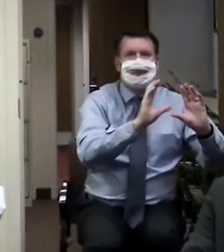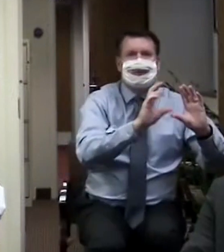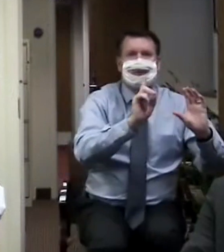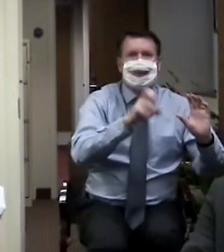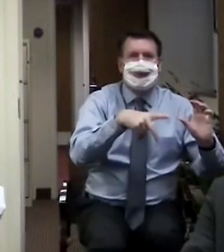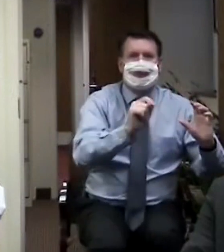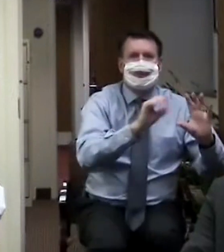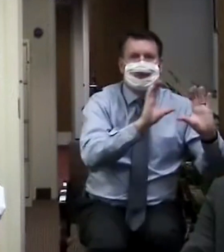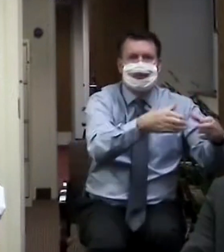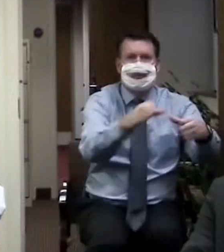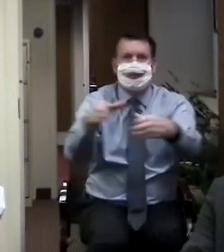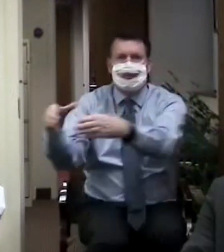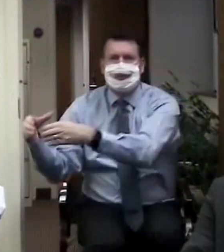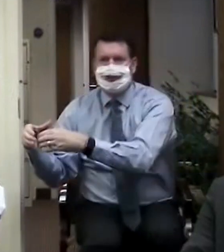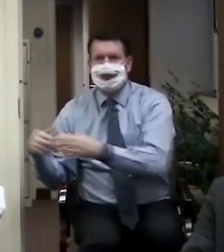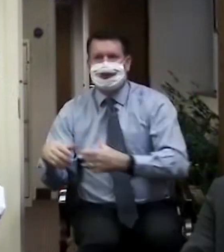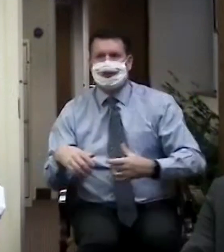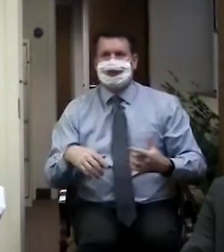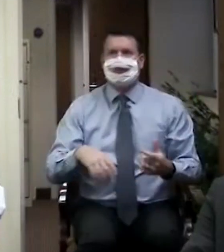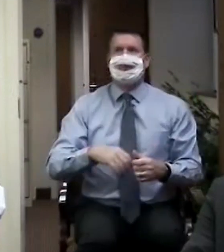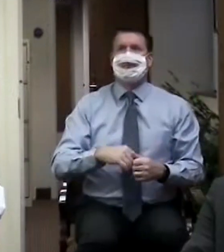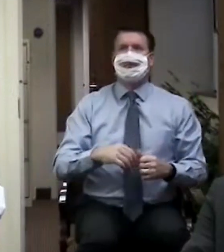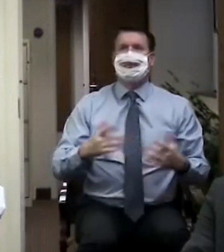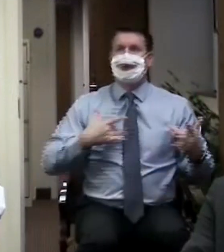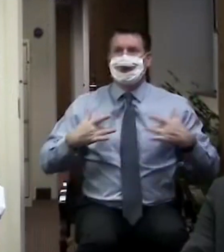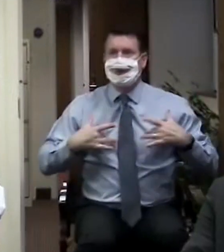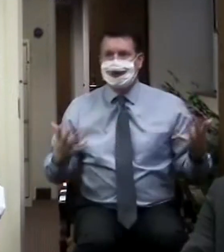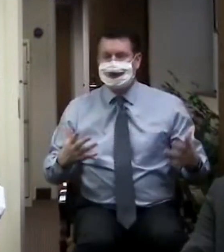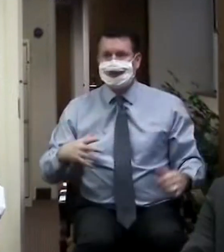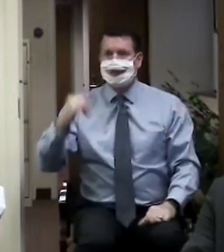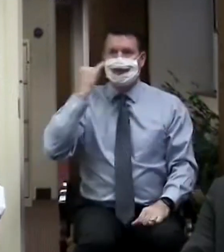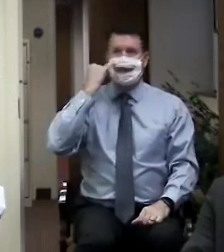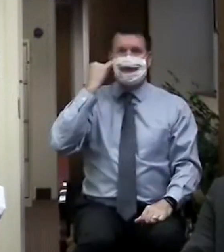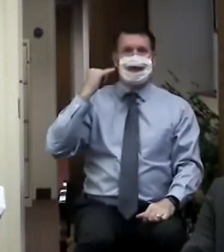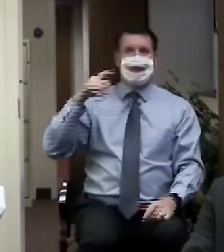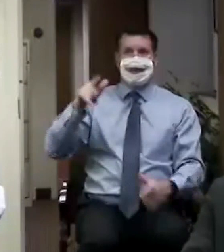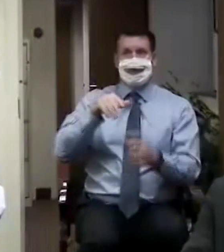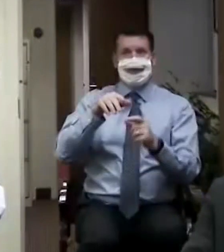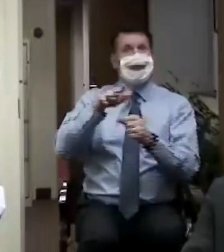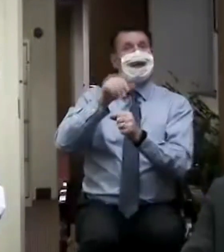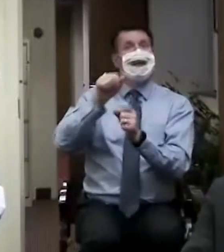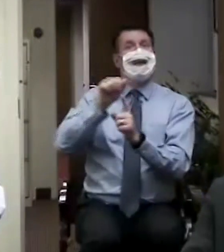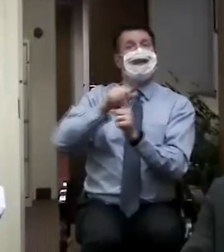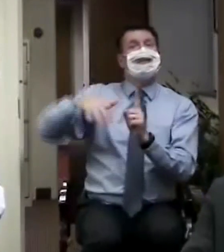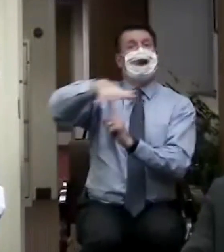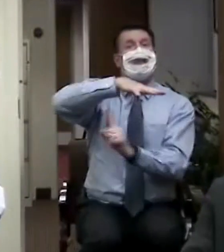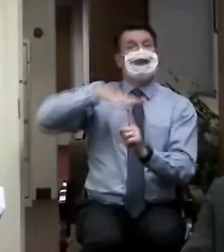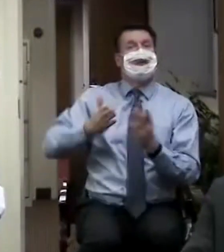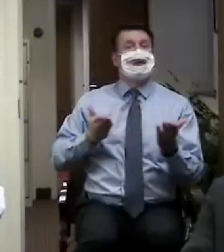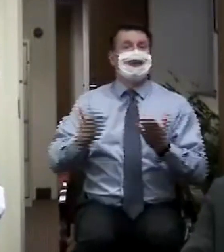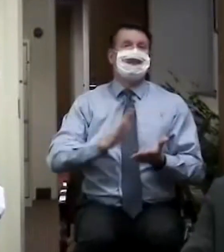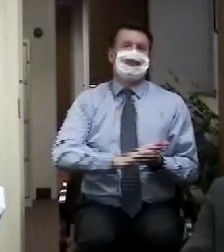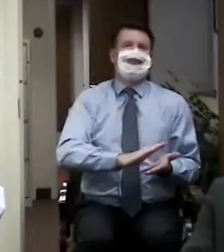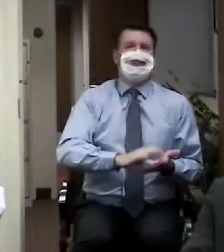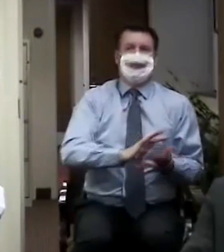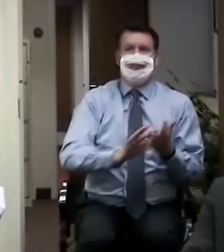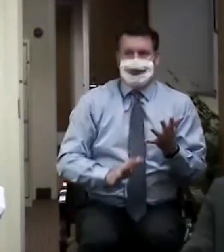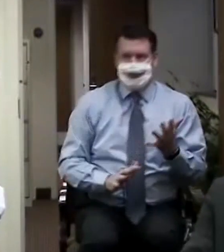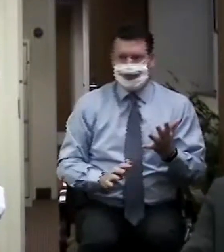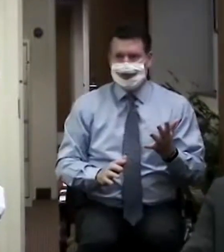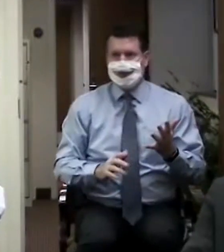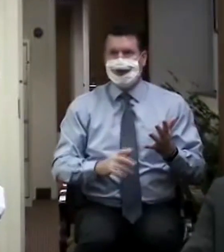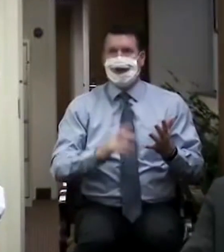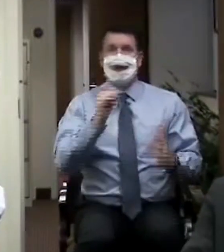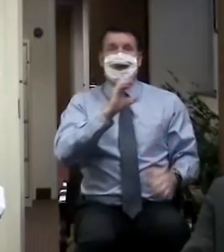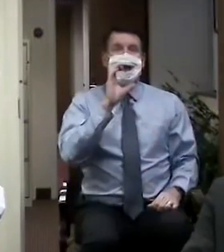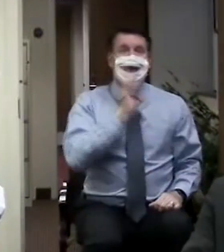the minorities who are also on the front lines here. Hey, Patty, I'm going to count that as 2 questions. Well, I'll come back because there'll be extra time and I'll